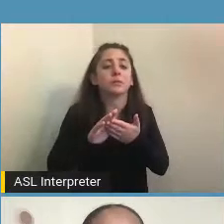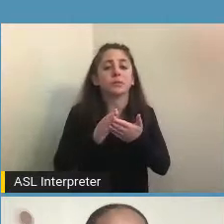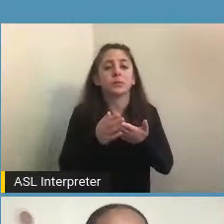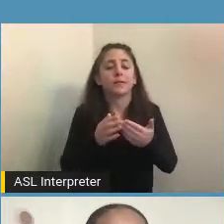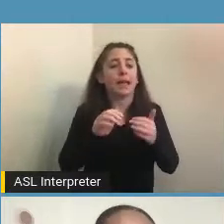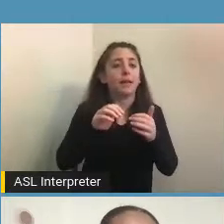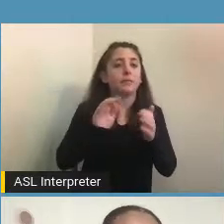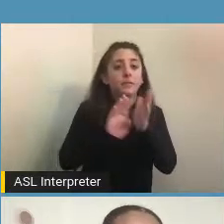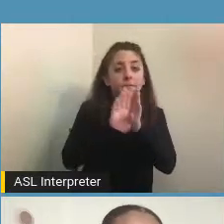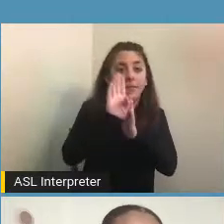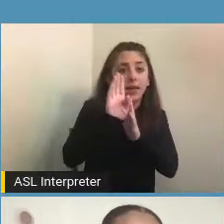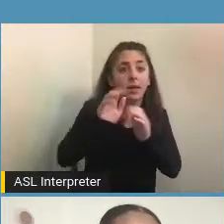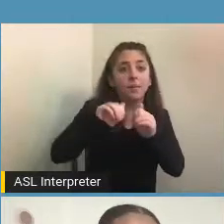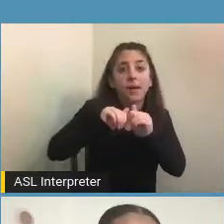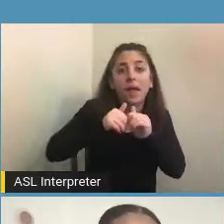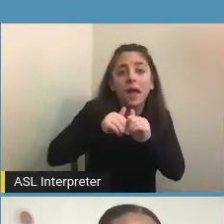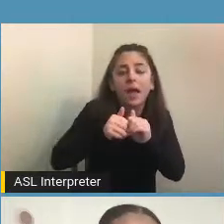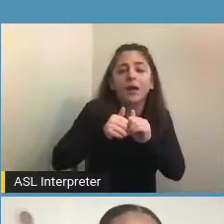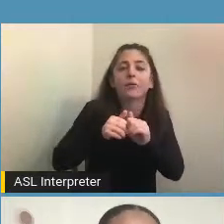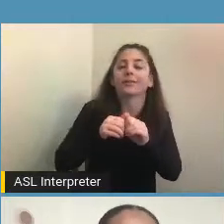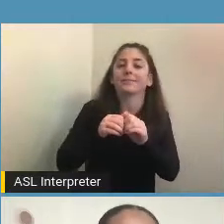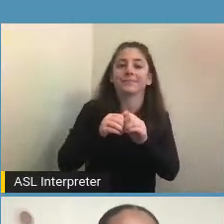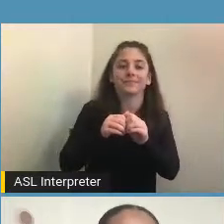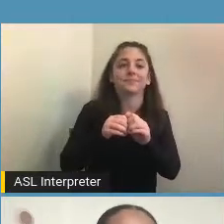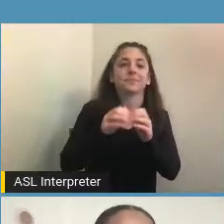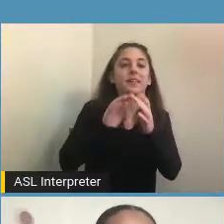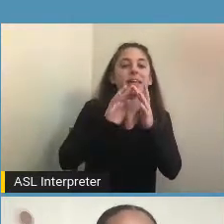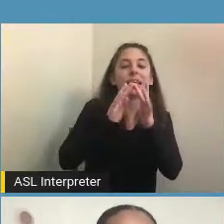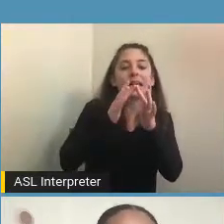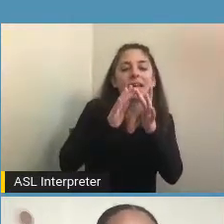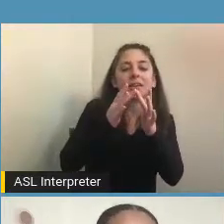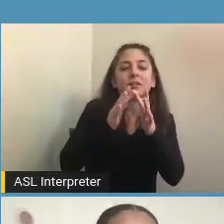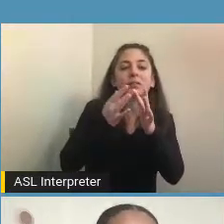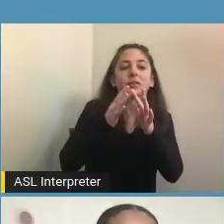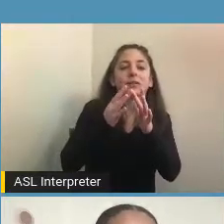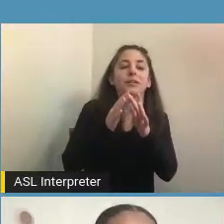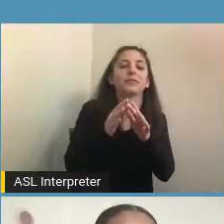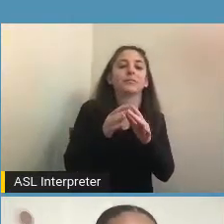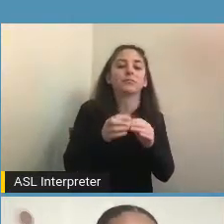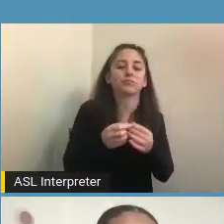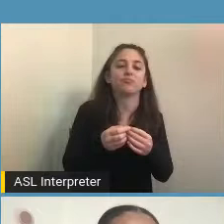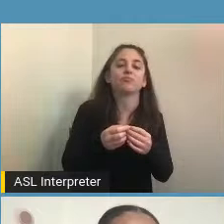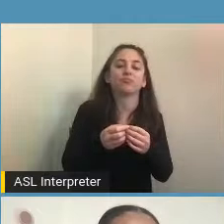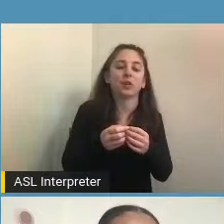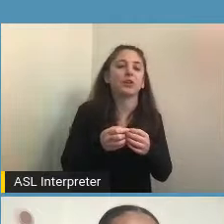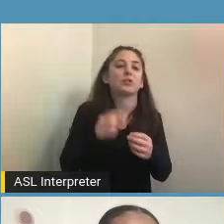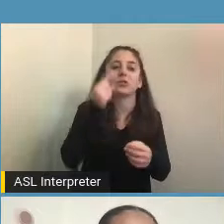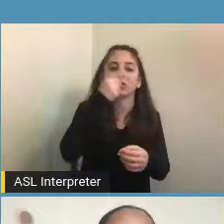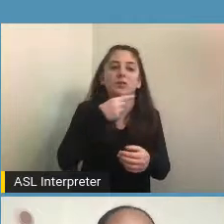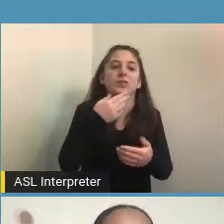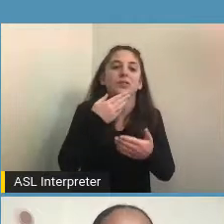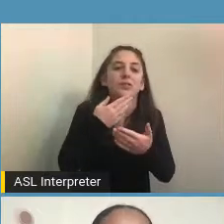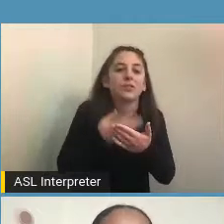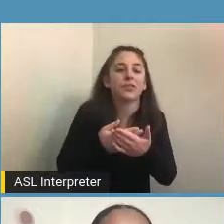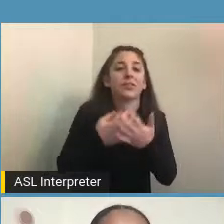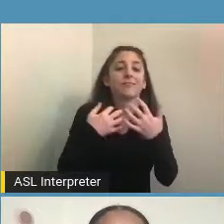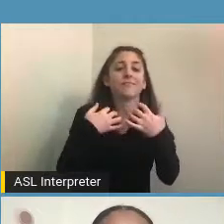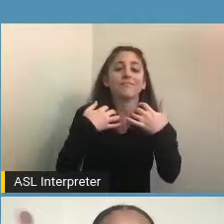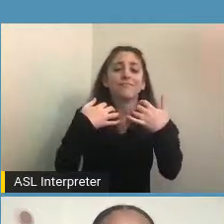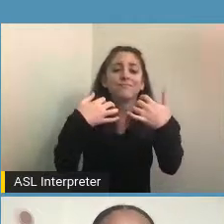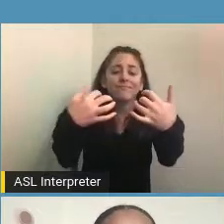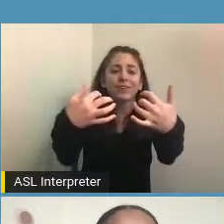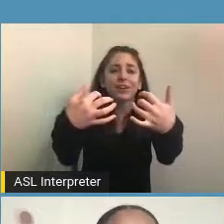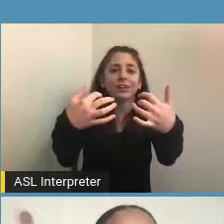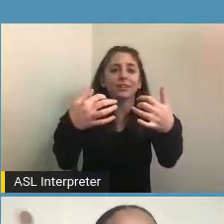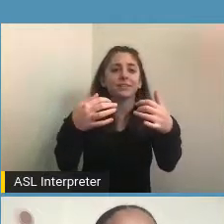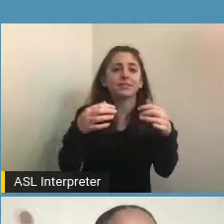just beautiful on the internet. It really stands out, and your audience, I think, really will hone in